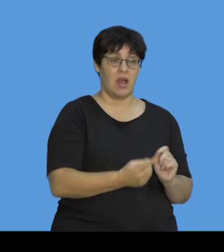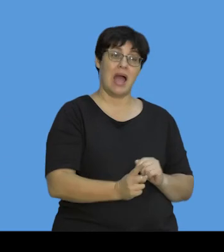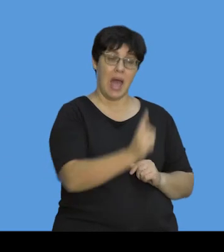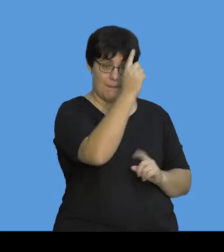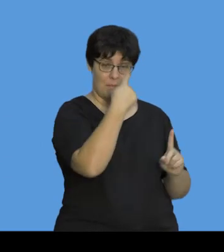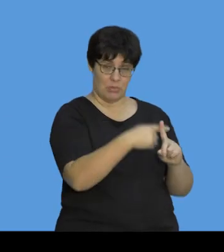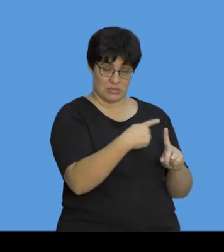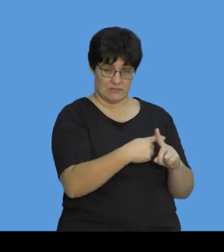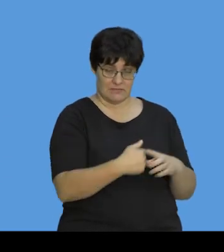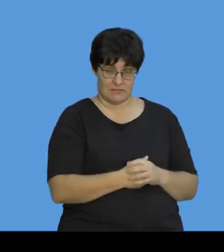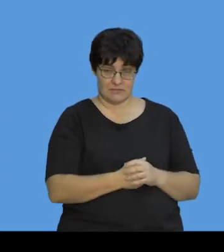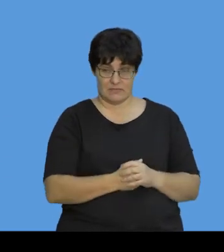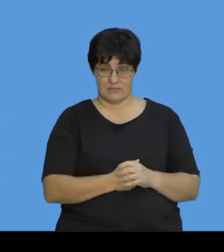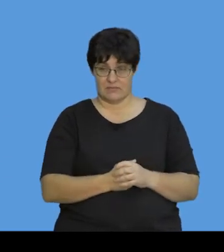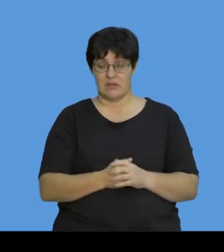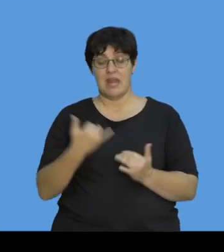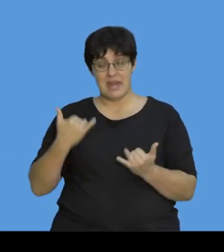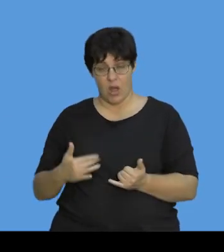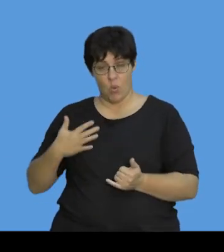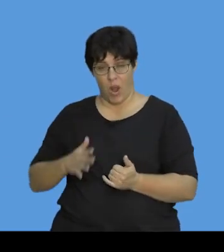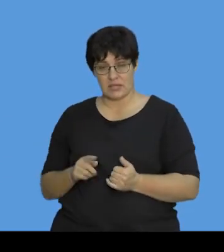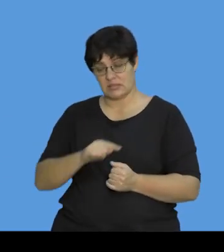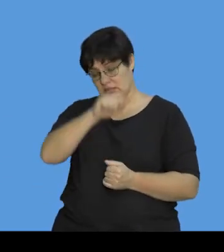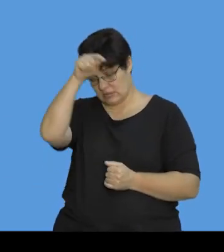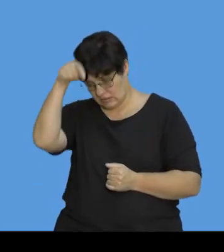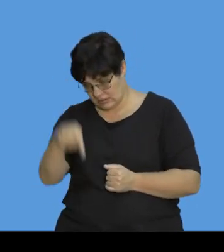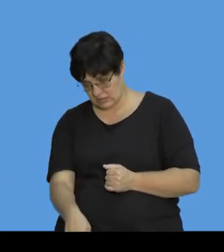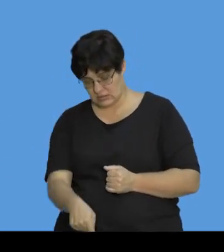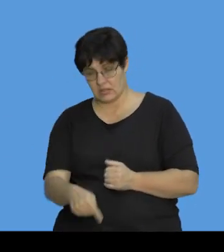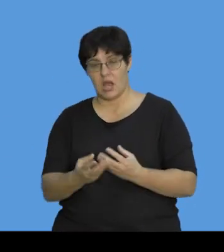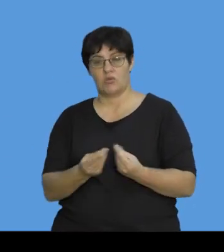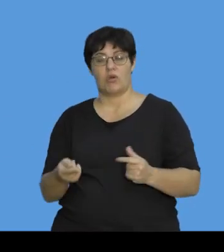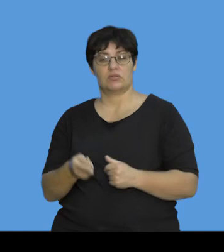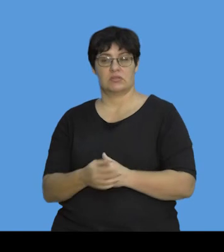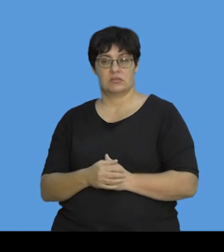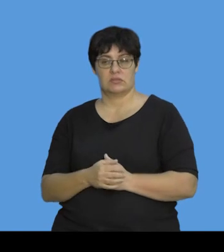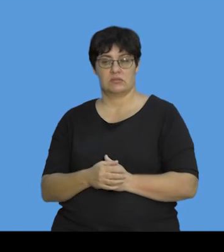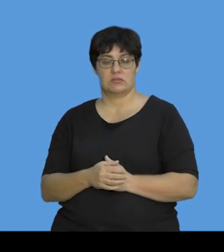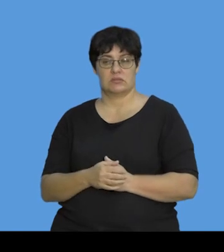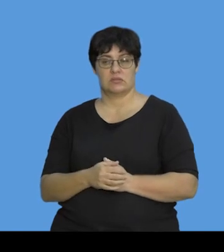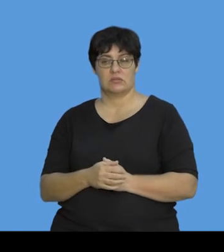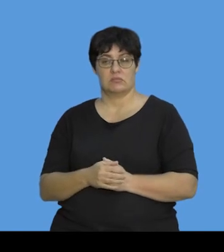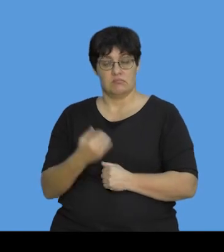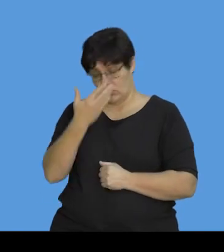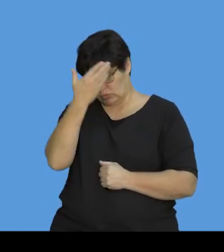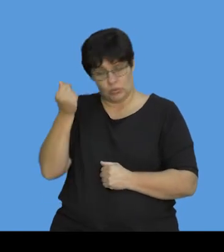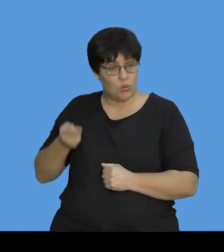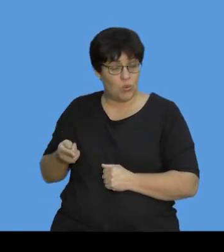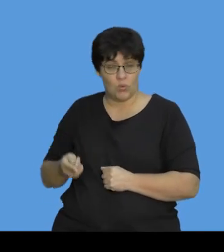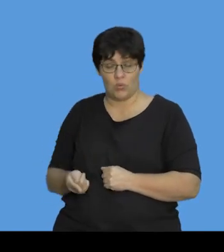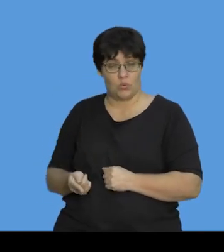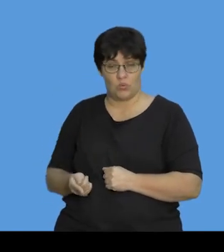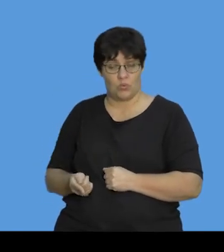was positive, and they want to know what's the time when it gets here on the ground. I don't